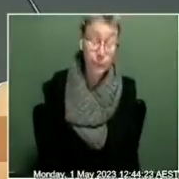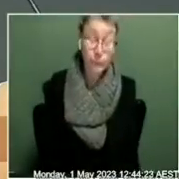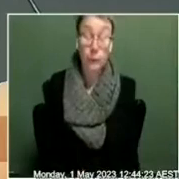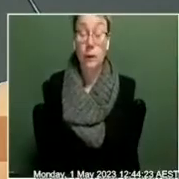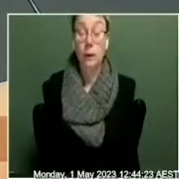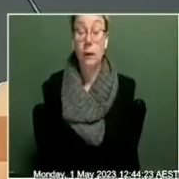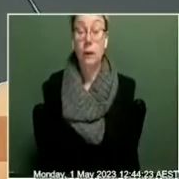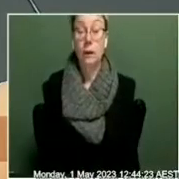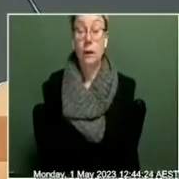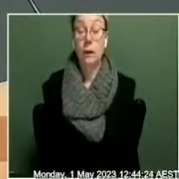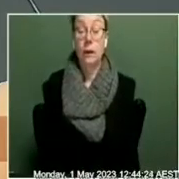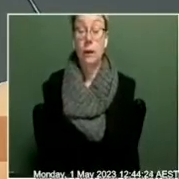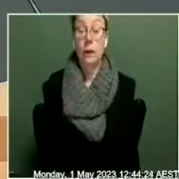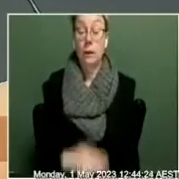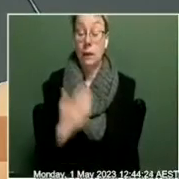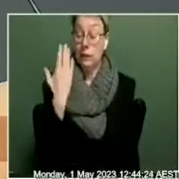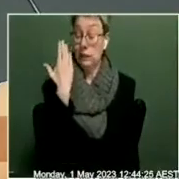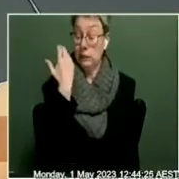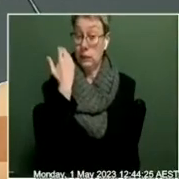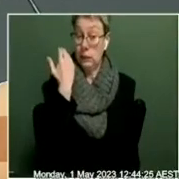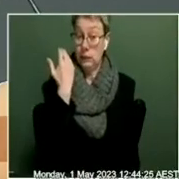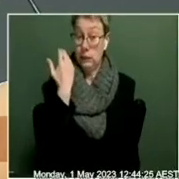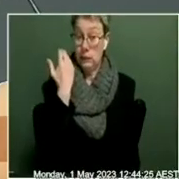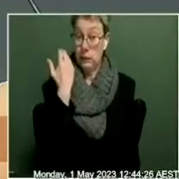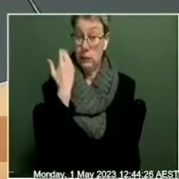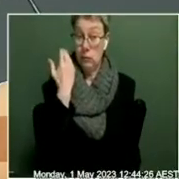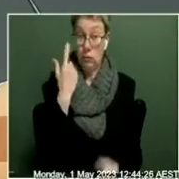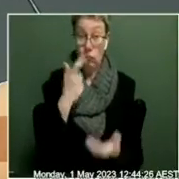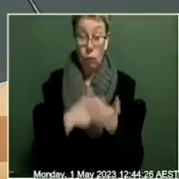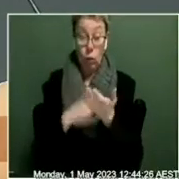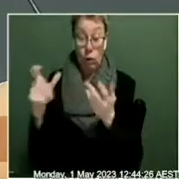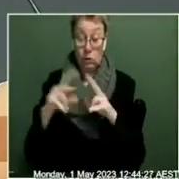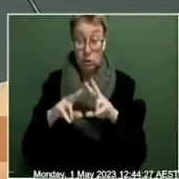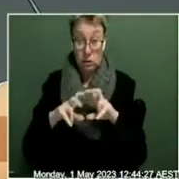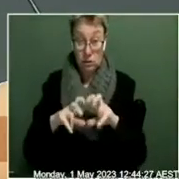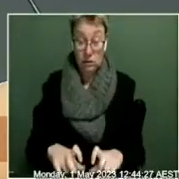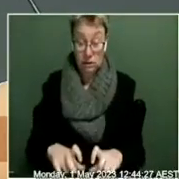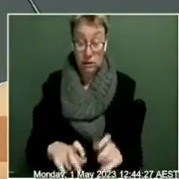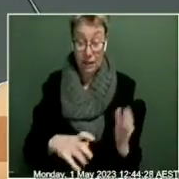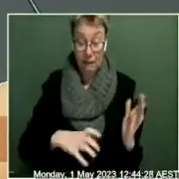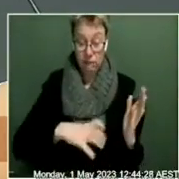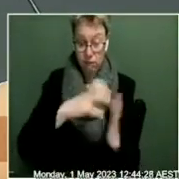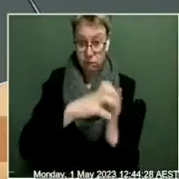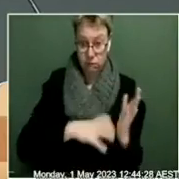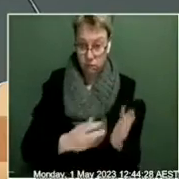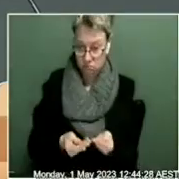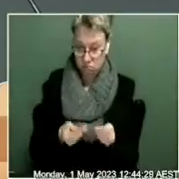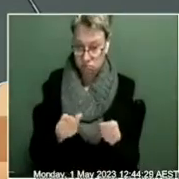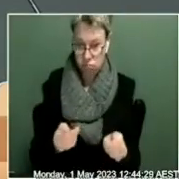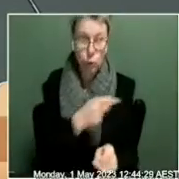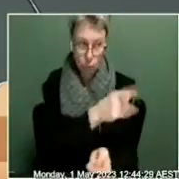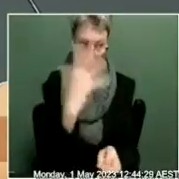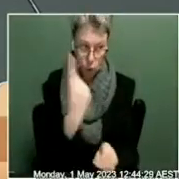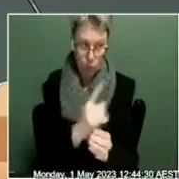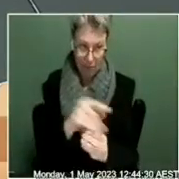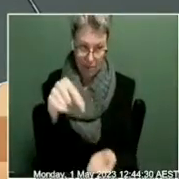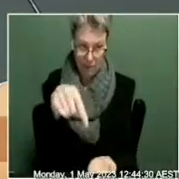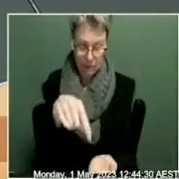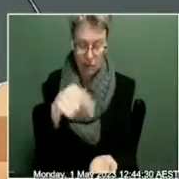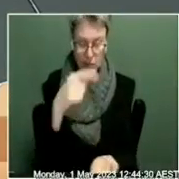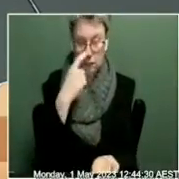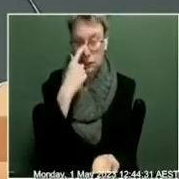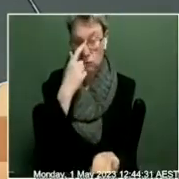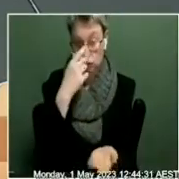referred, and that report generally called for an alignment between human